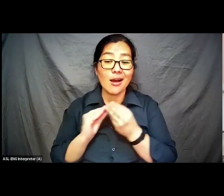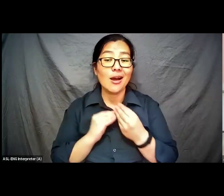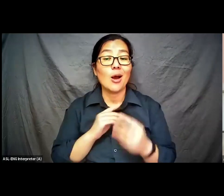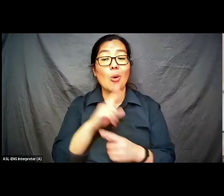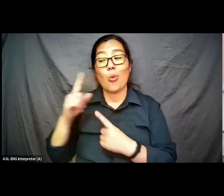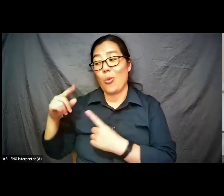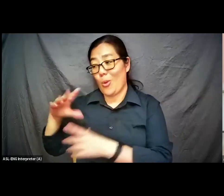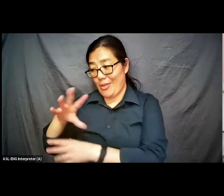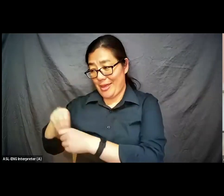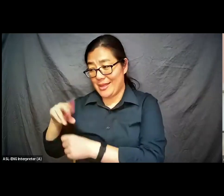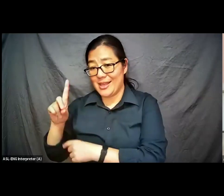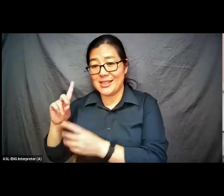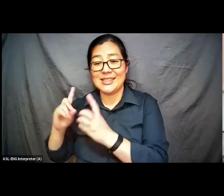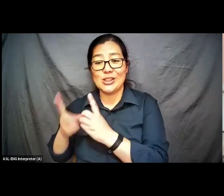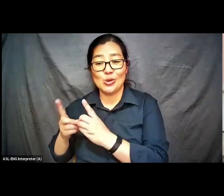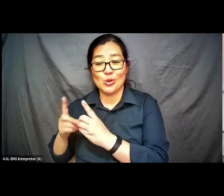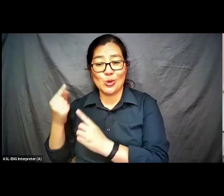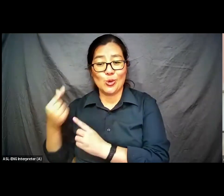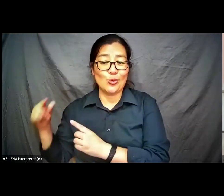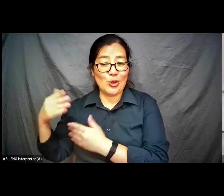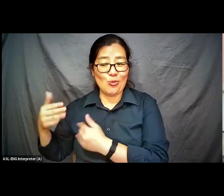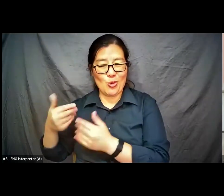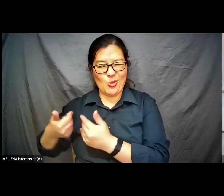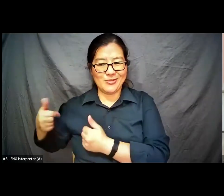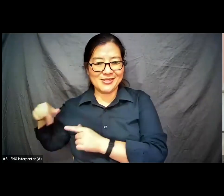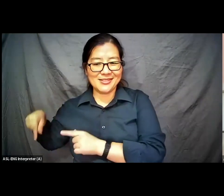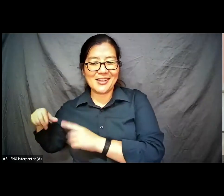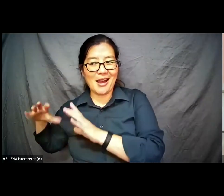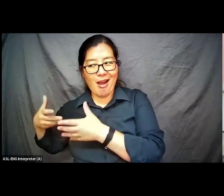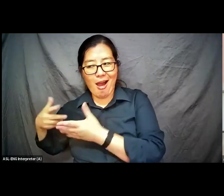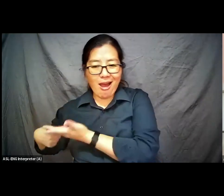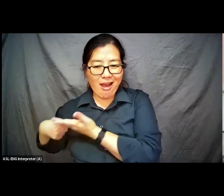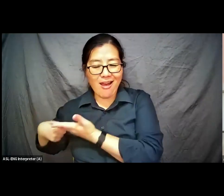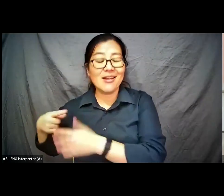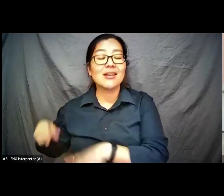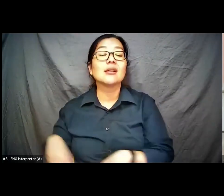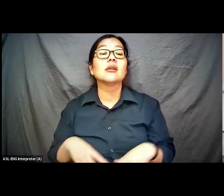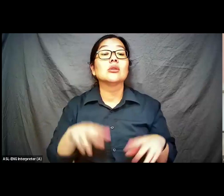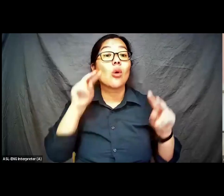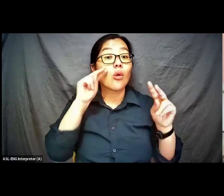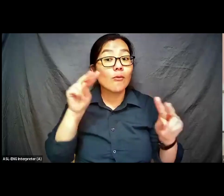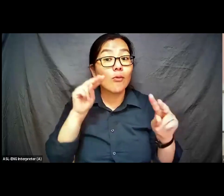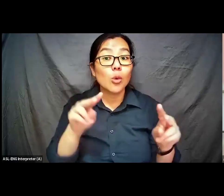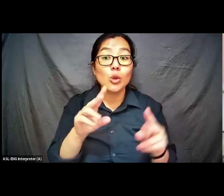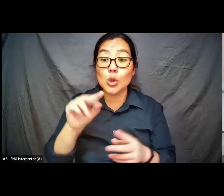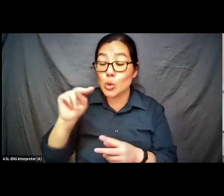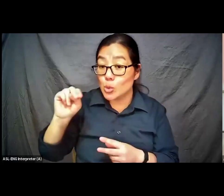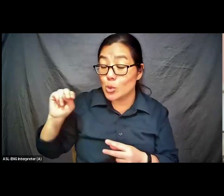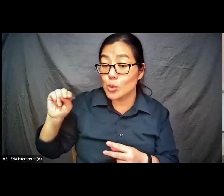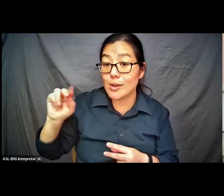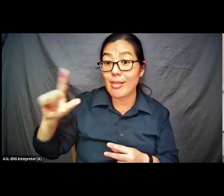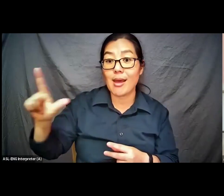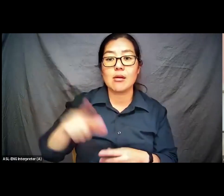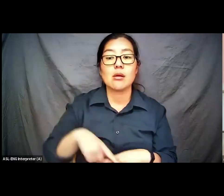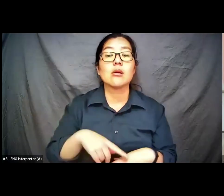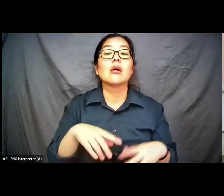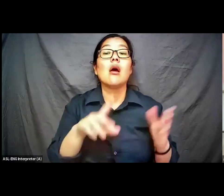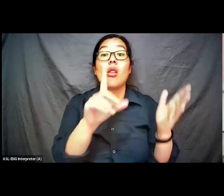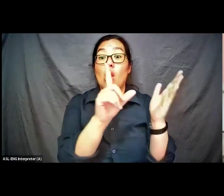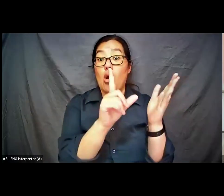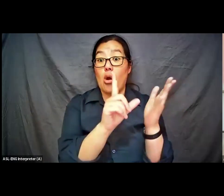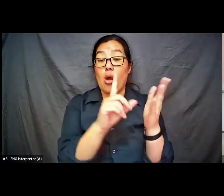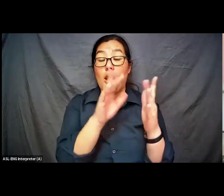of pushed against the idea of a scholar activism as an identity in the first place, that it's a practice.